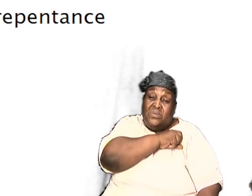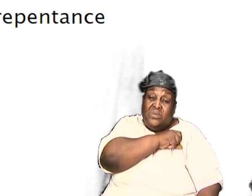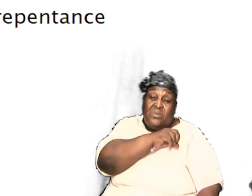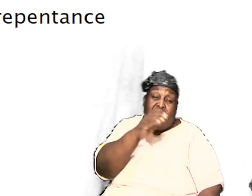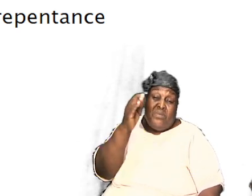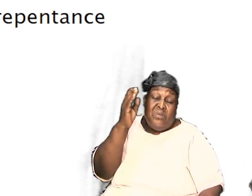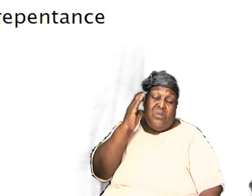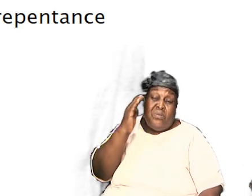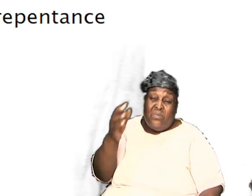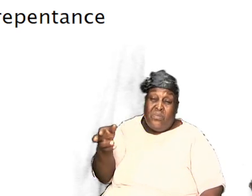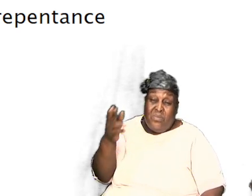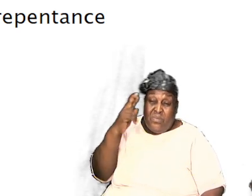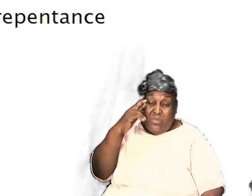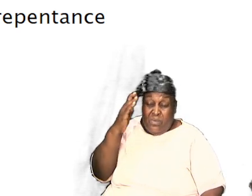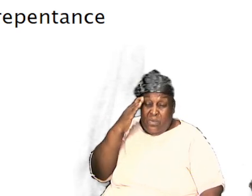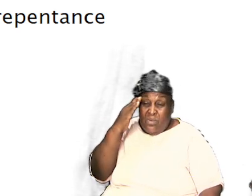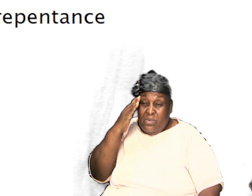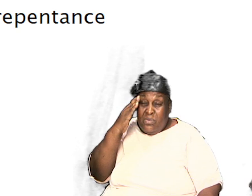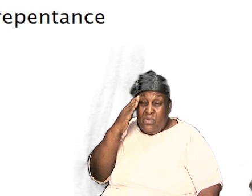And